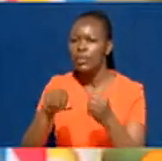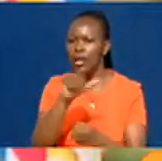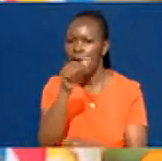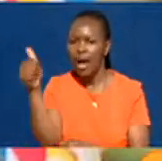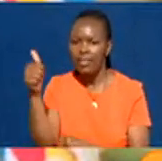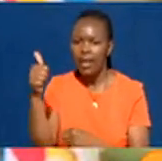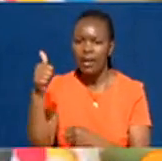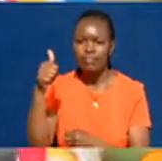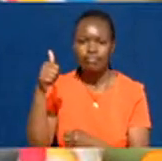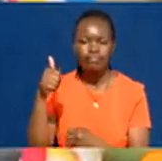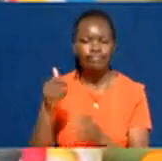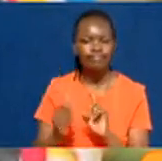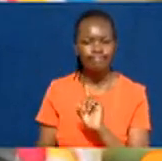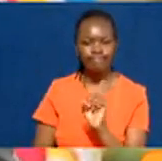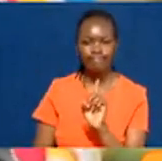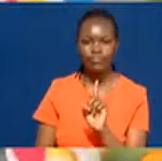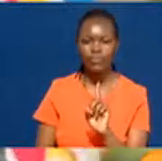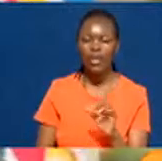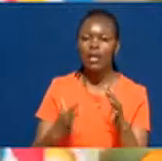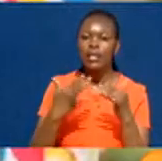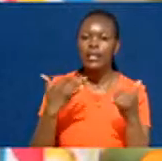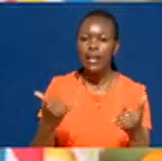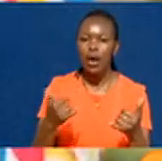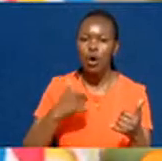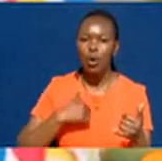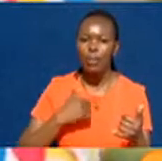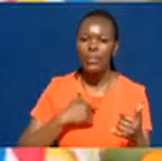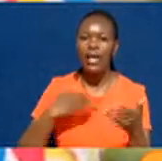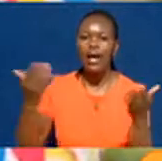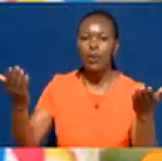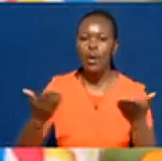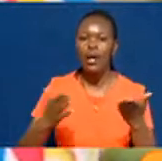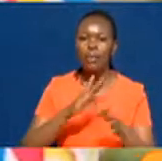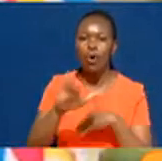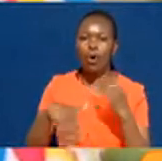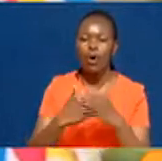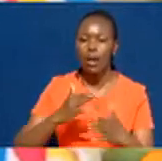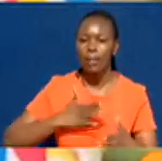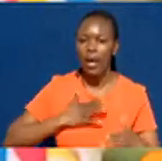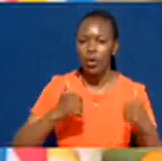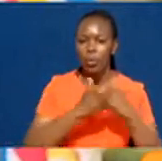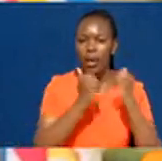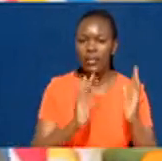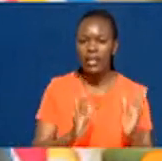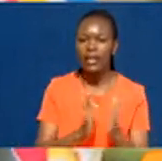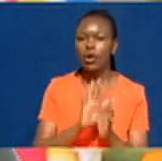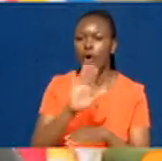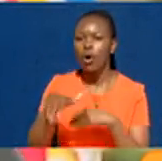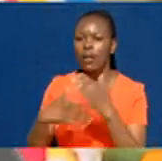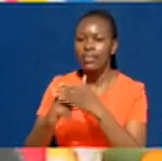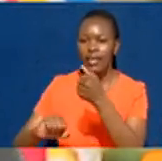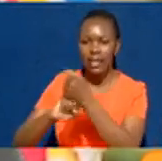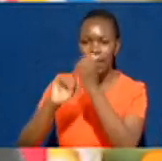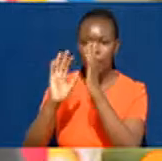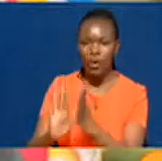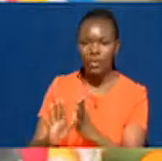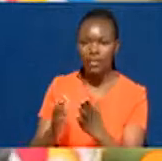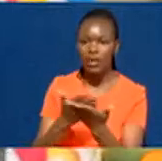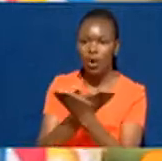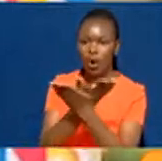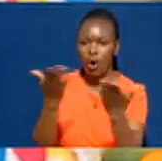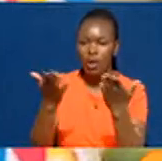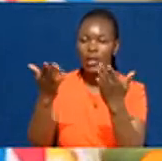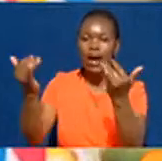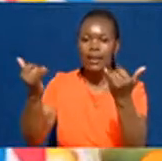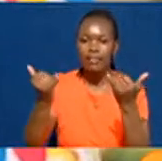I therefore extend a hand of brotherhood to all my competitors and to all their supporters. We are not